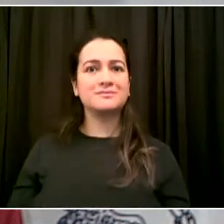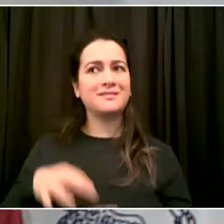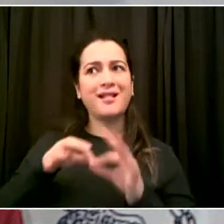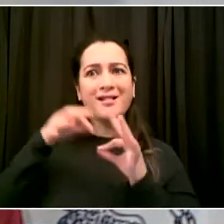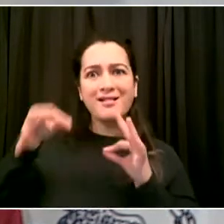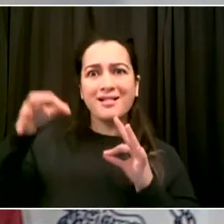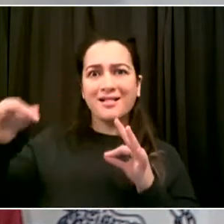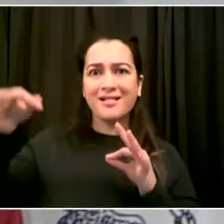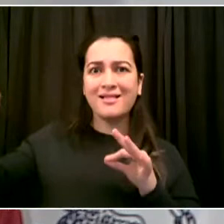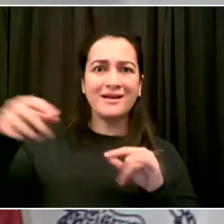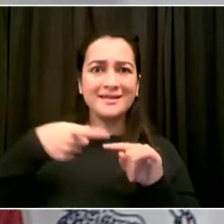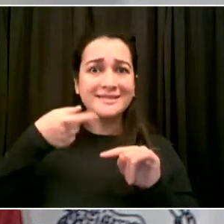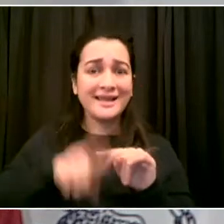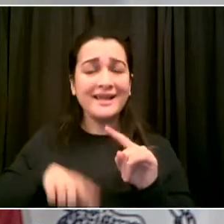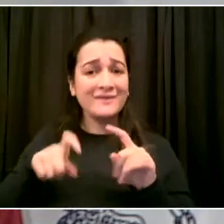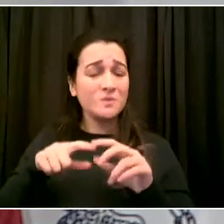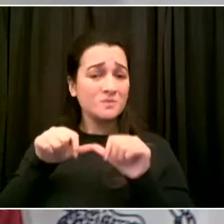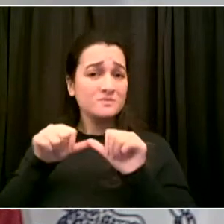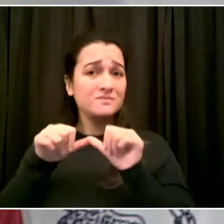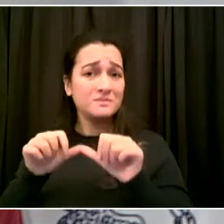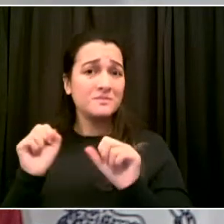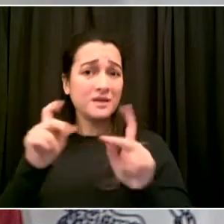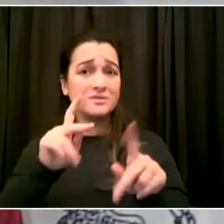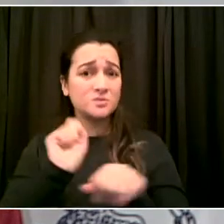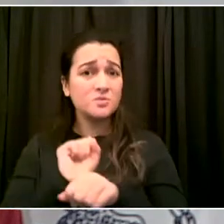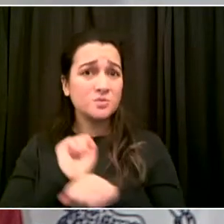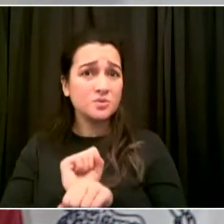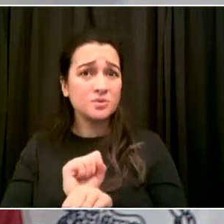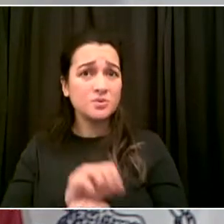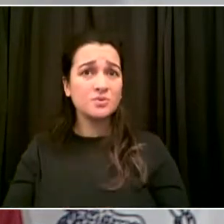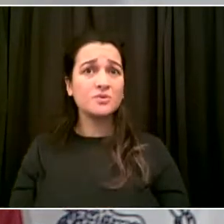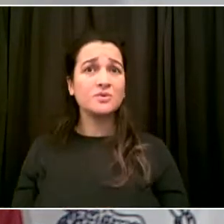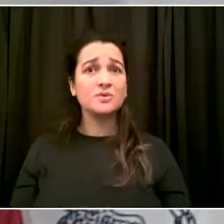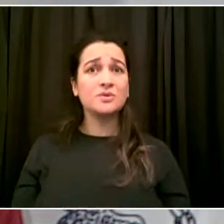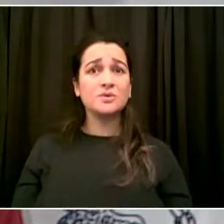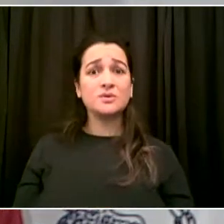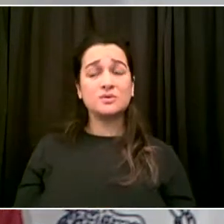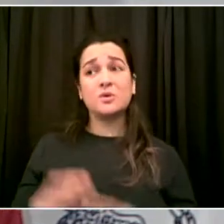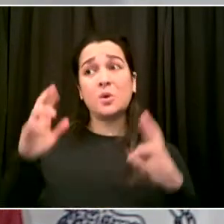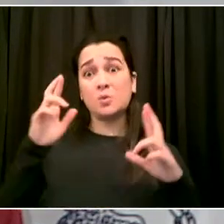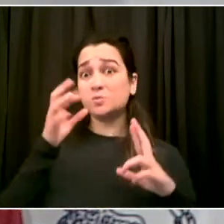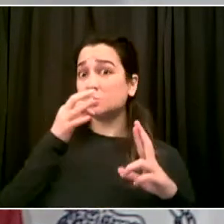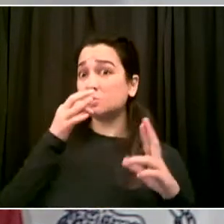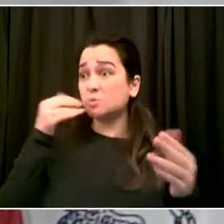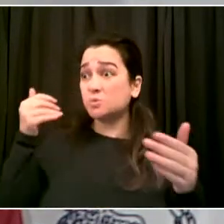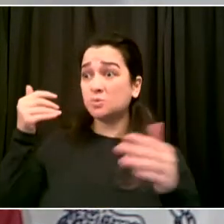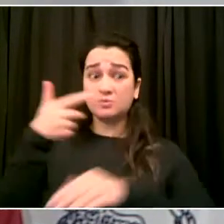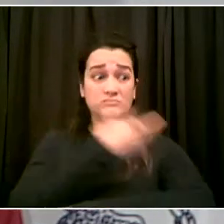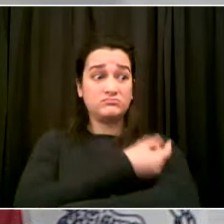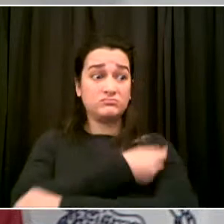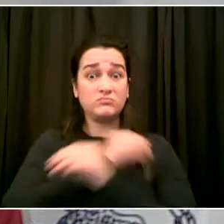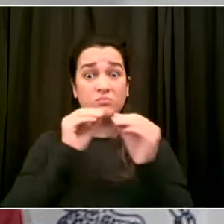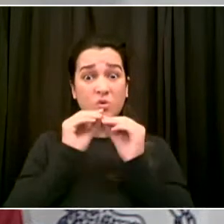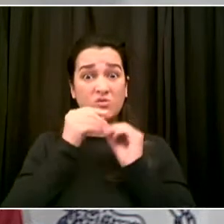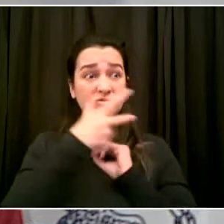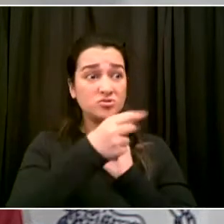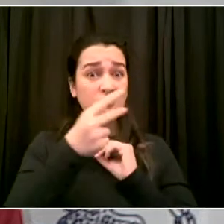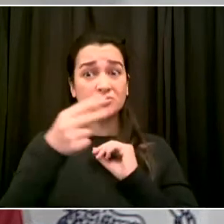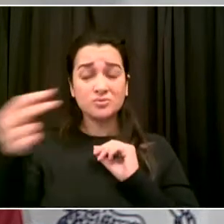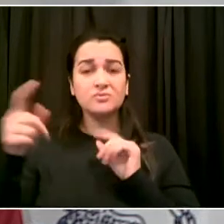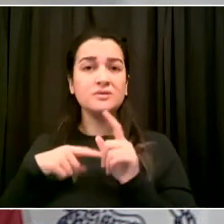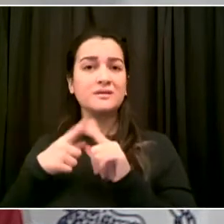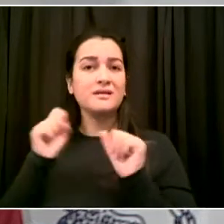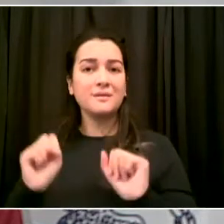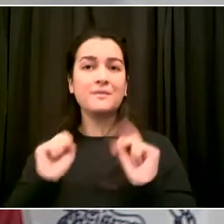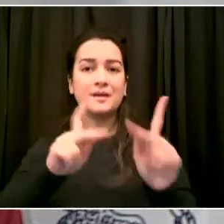state of New York, let's put that together. We'll implement it. We'll make it happen. But let's right now agree that everyone involved in the court system needs to